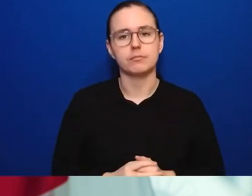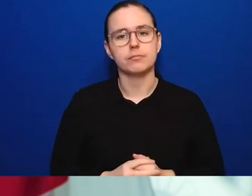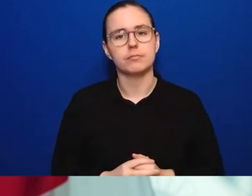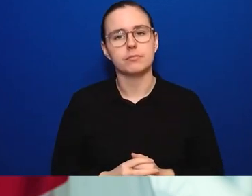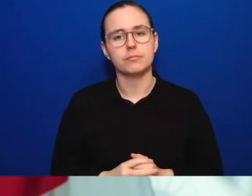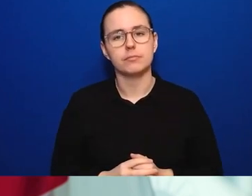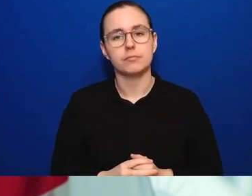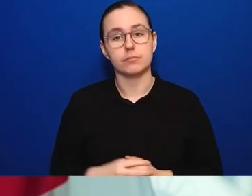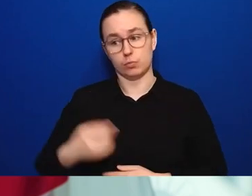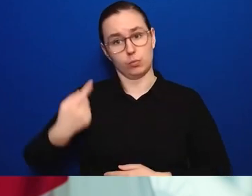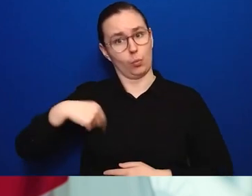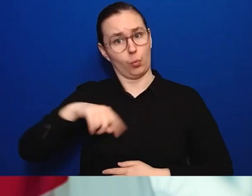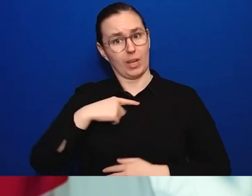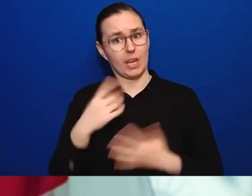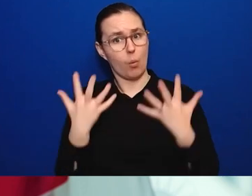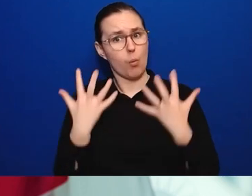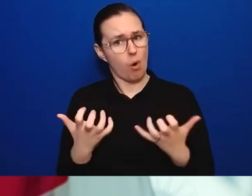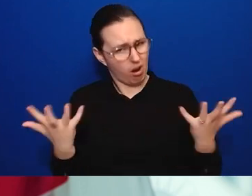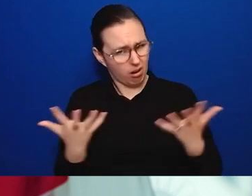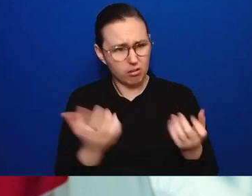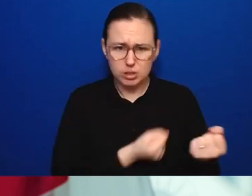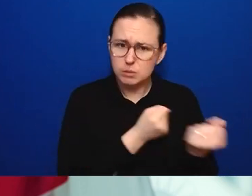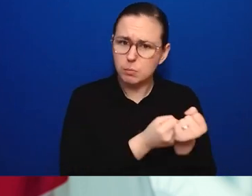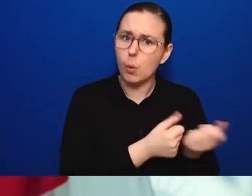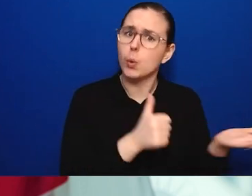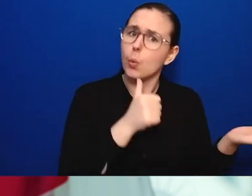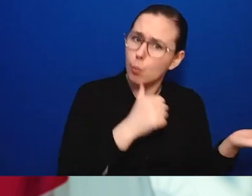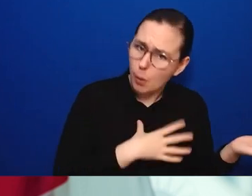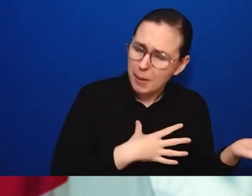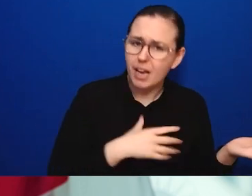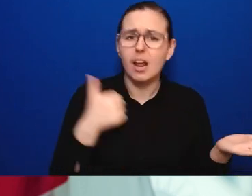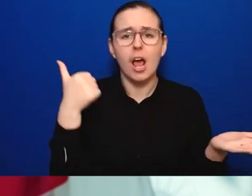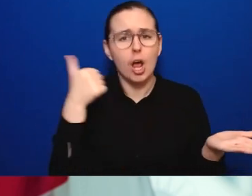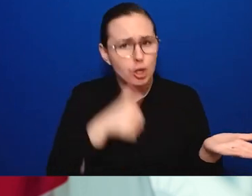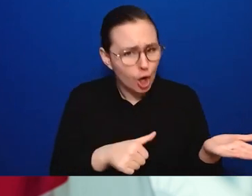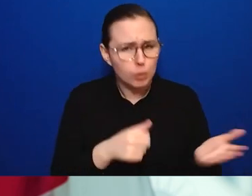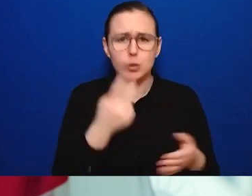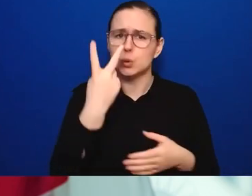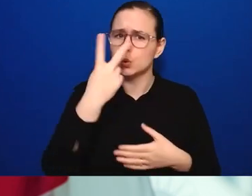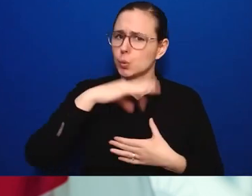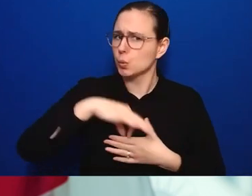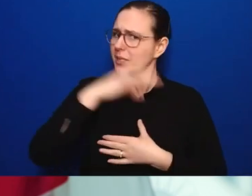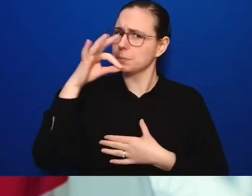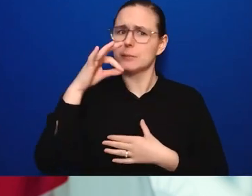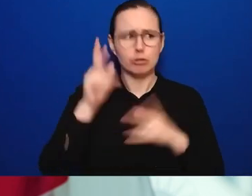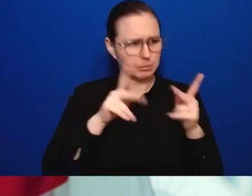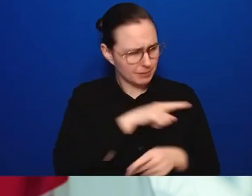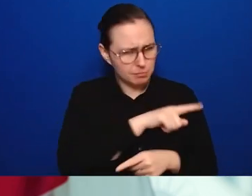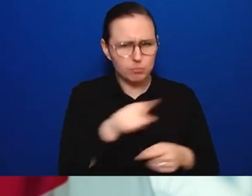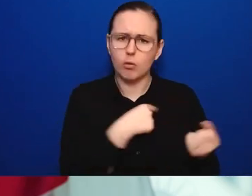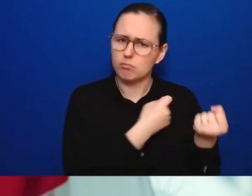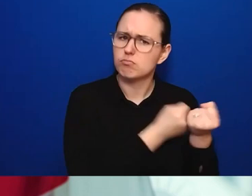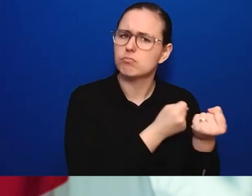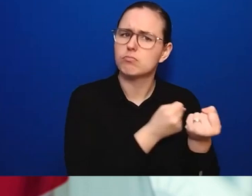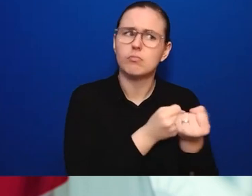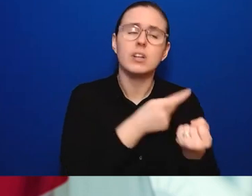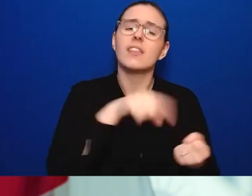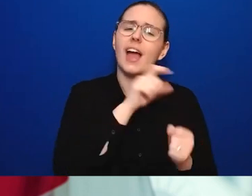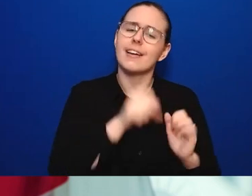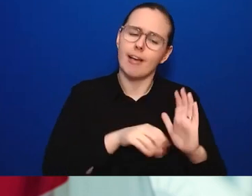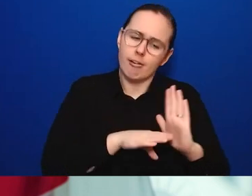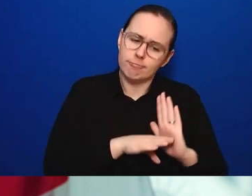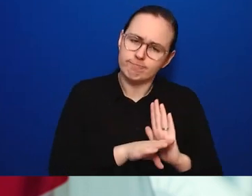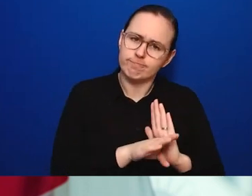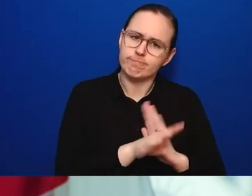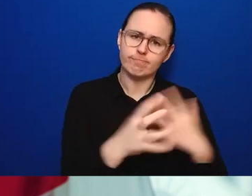heal from its devastating impacts. The Community Fund aligns with the work my ministry and the Parliamentary Secretary for